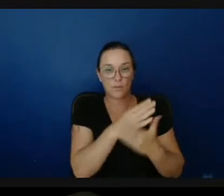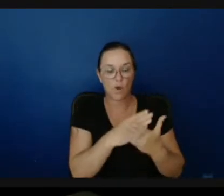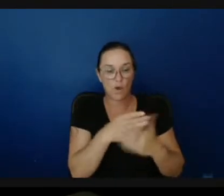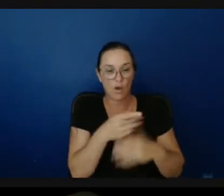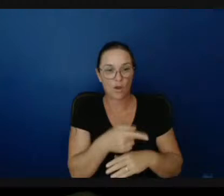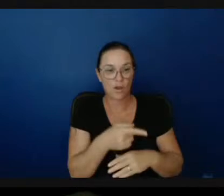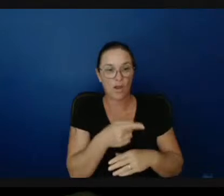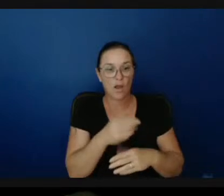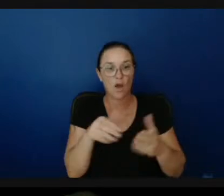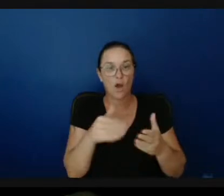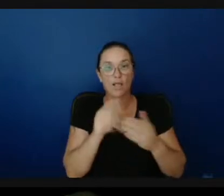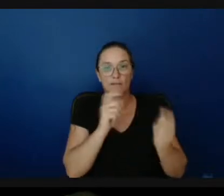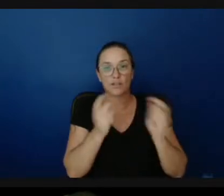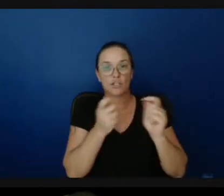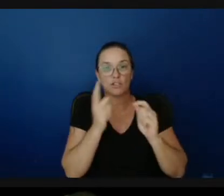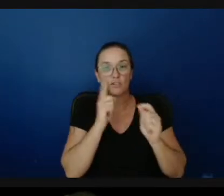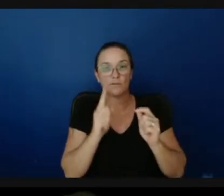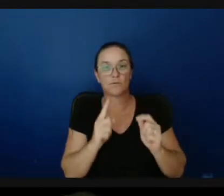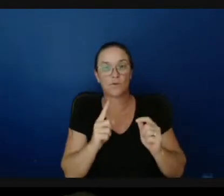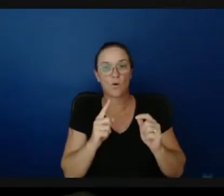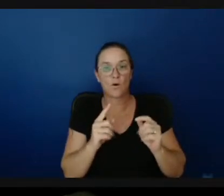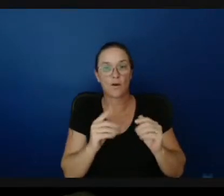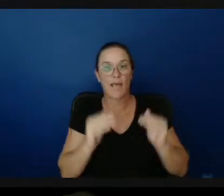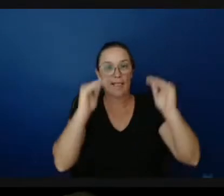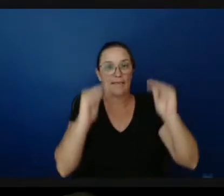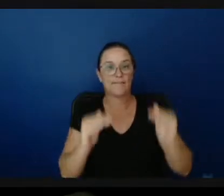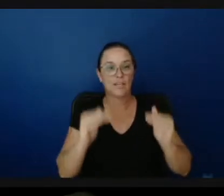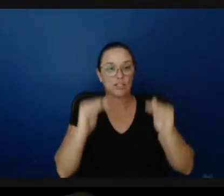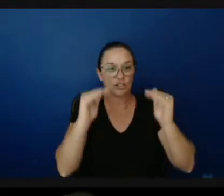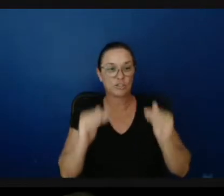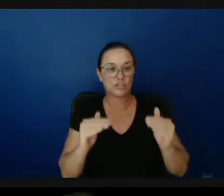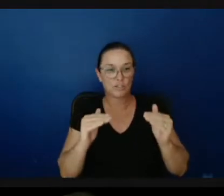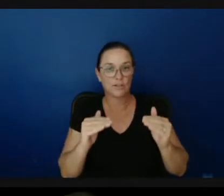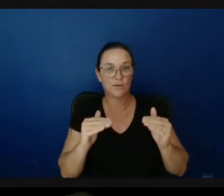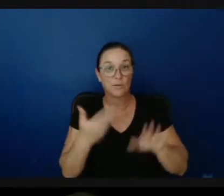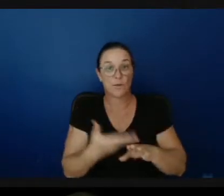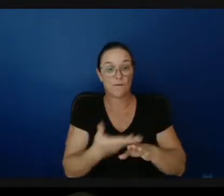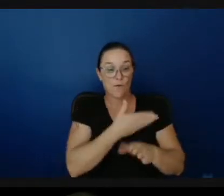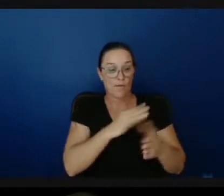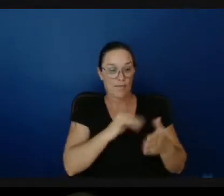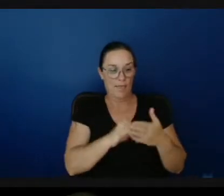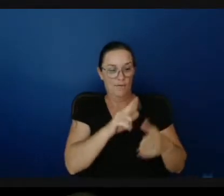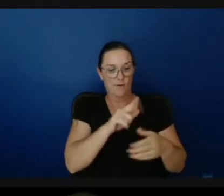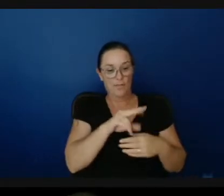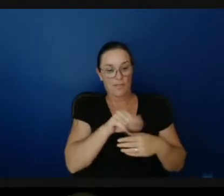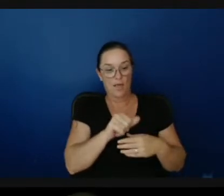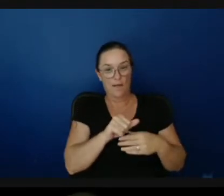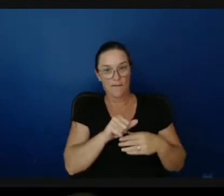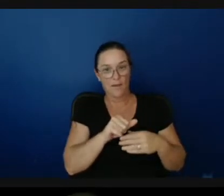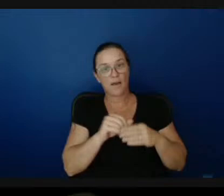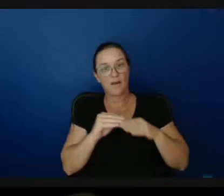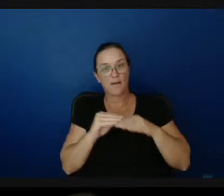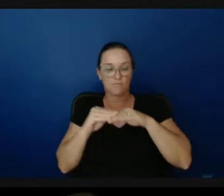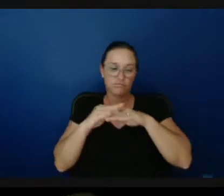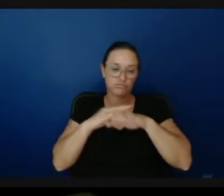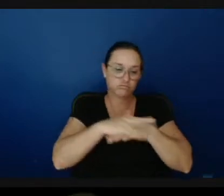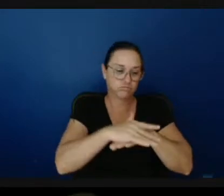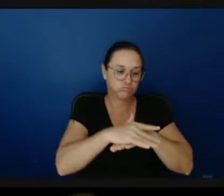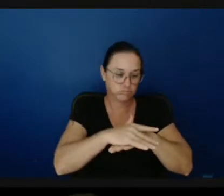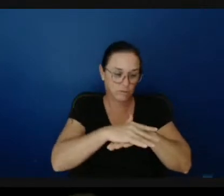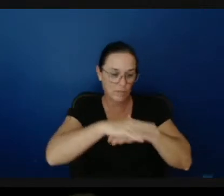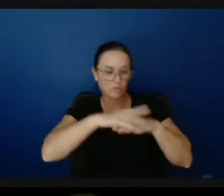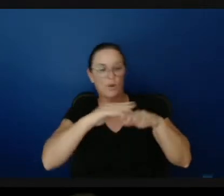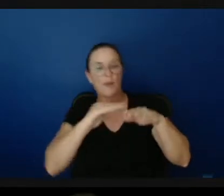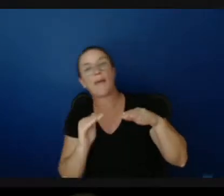All the changes in elevation seem to have been prior to this from the lava flowing out on the crater floor, filling it up, then draining